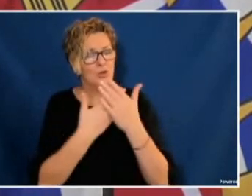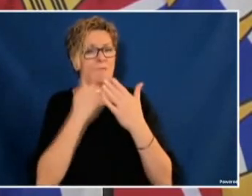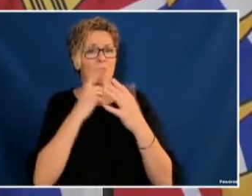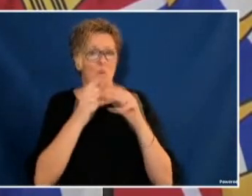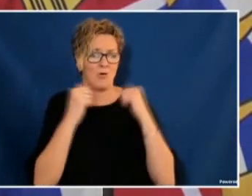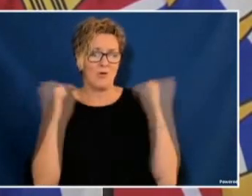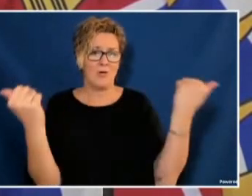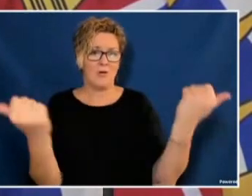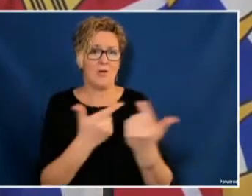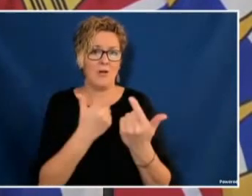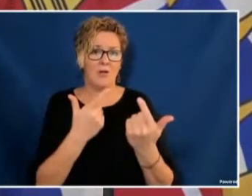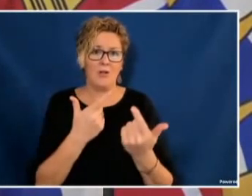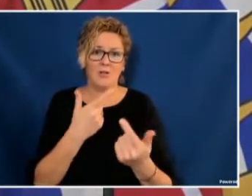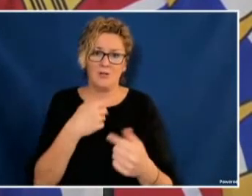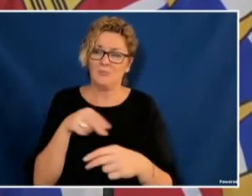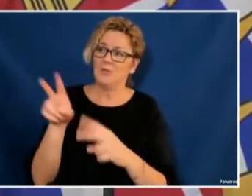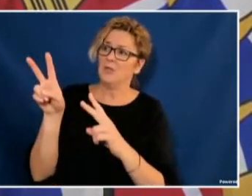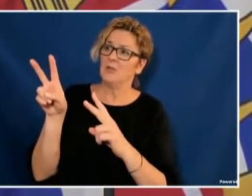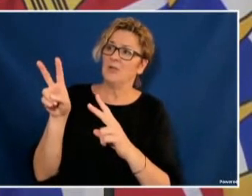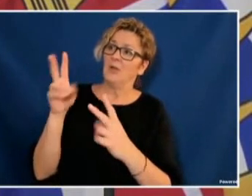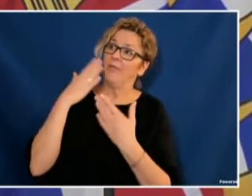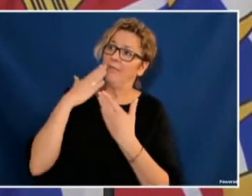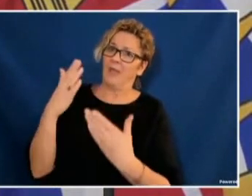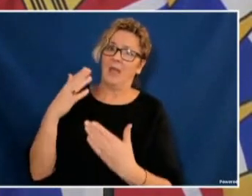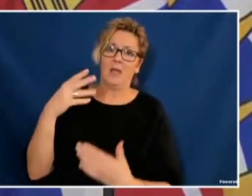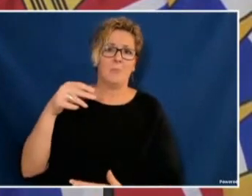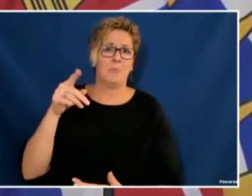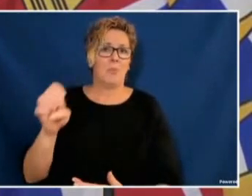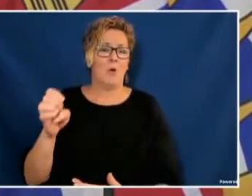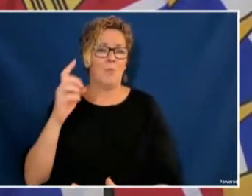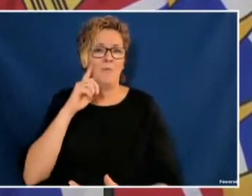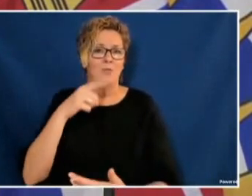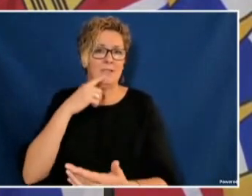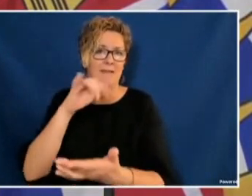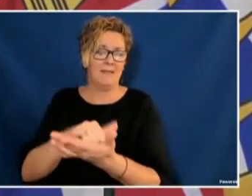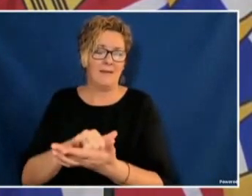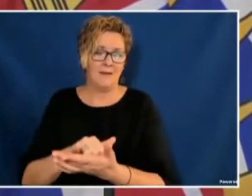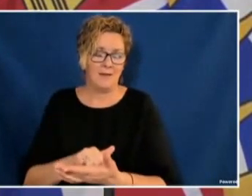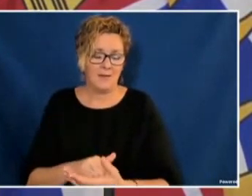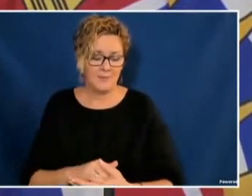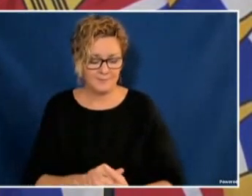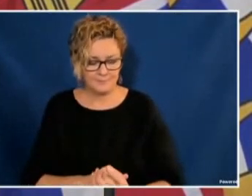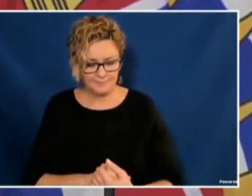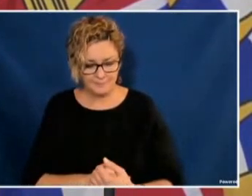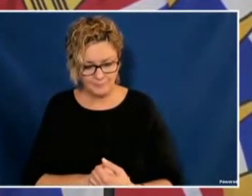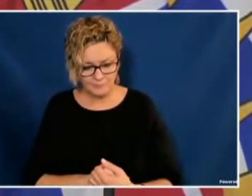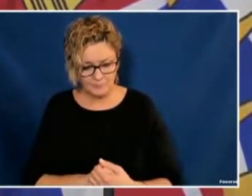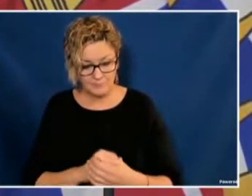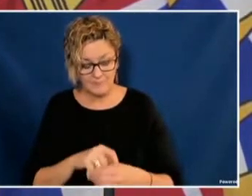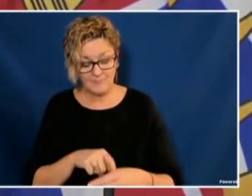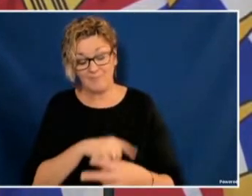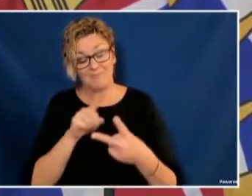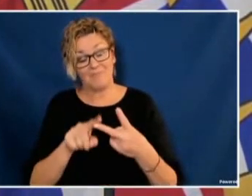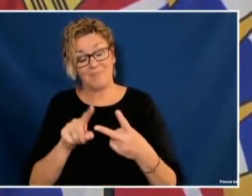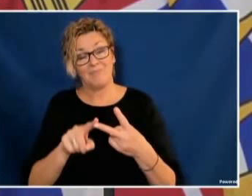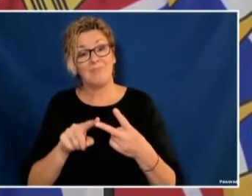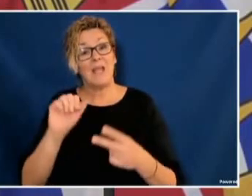gov.bc.ca/regional restrictions. And for information about the province's new orders and the pandemic supports, visit